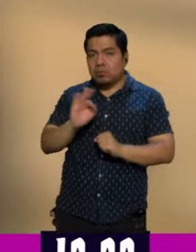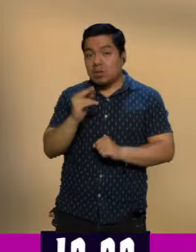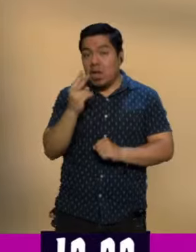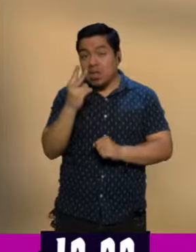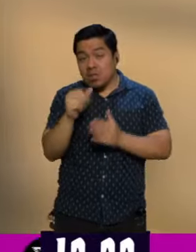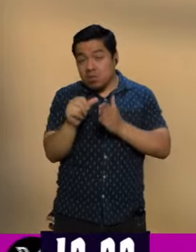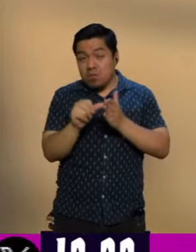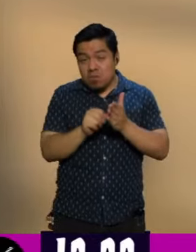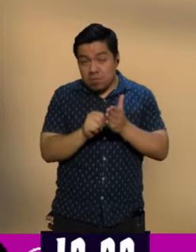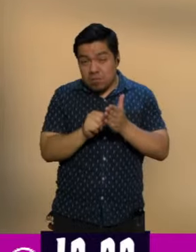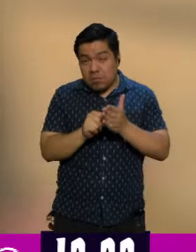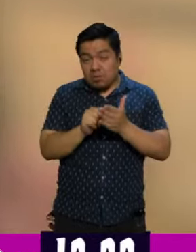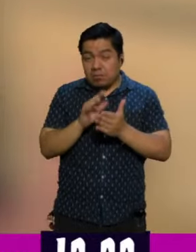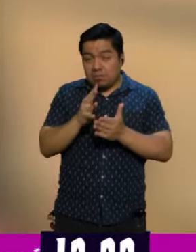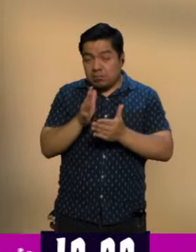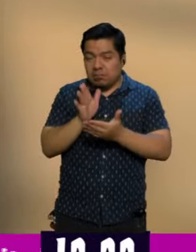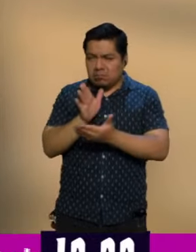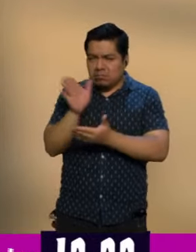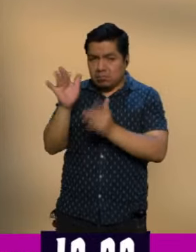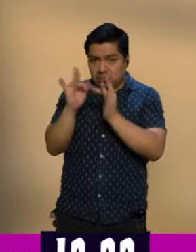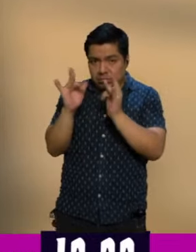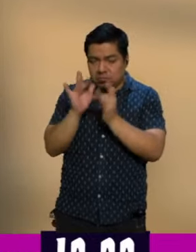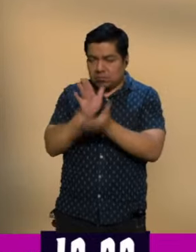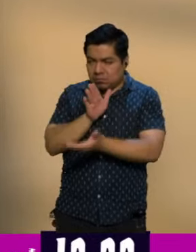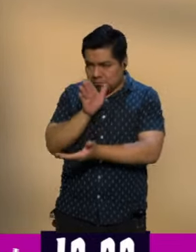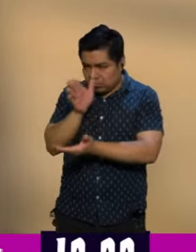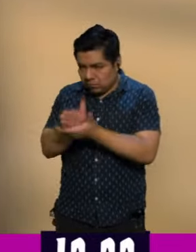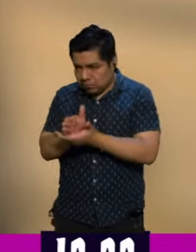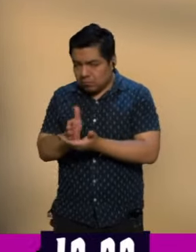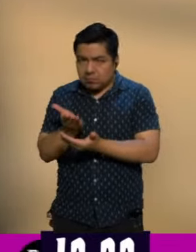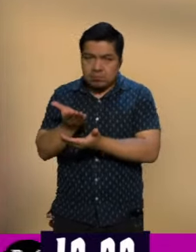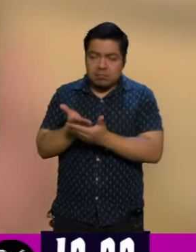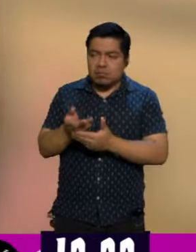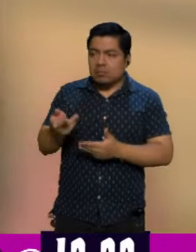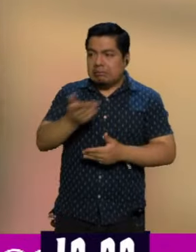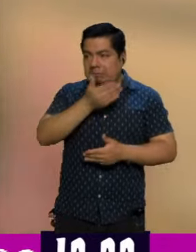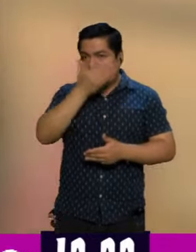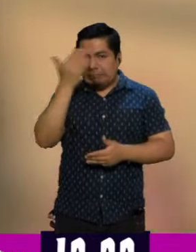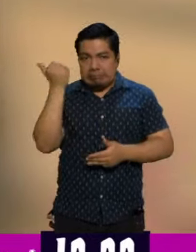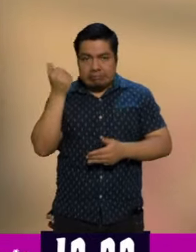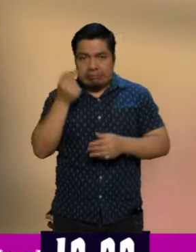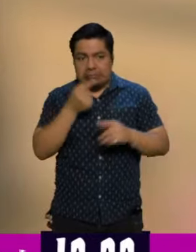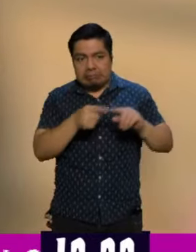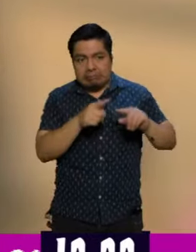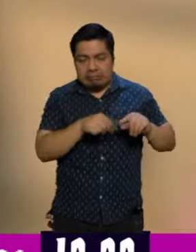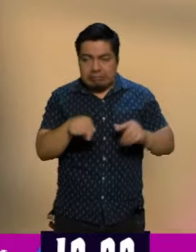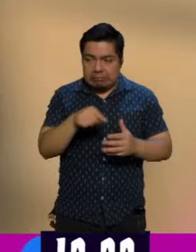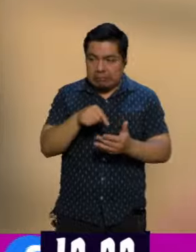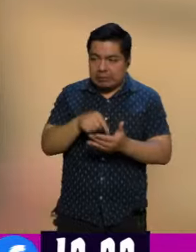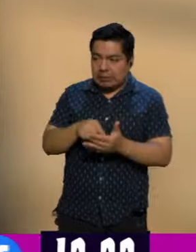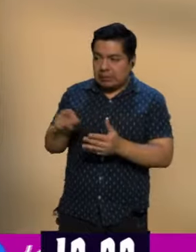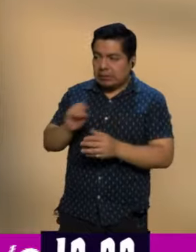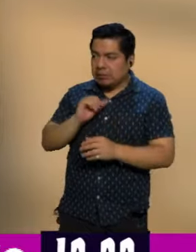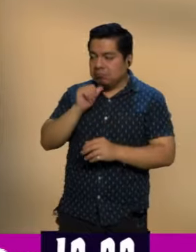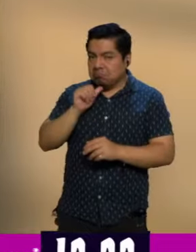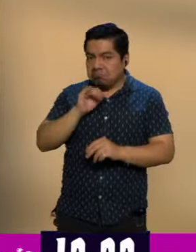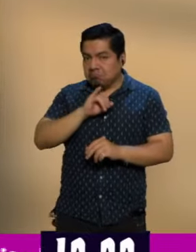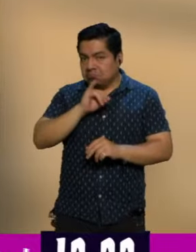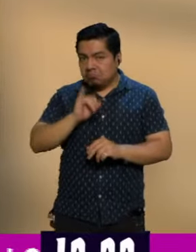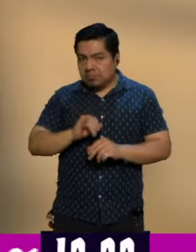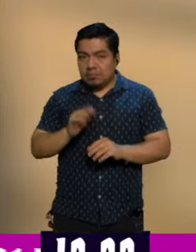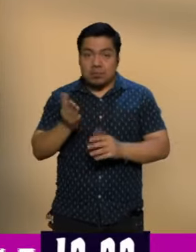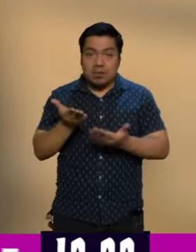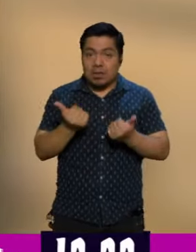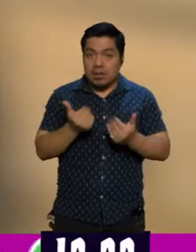months, arrives in France, doesn't know with all the spies, has never done this before, has never been a